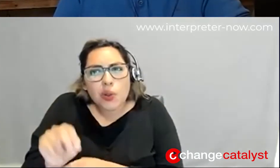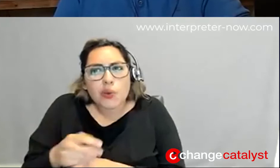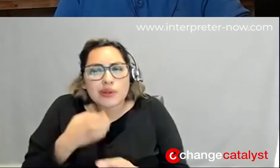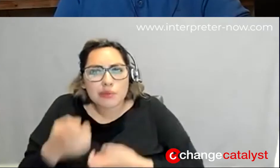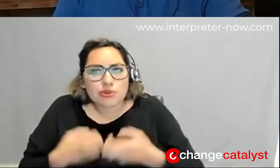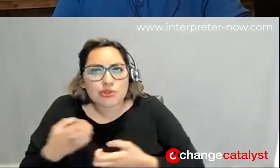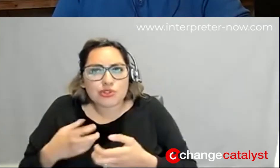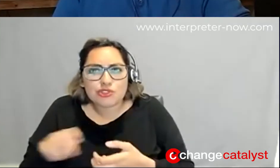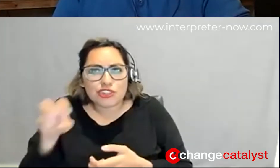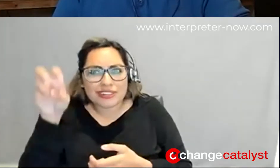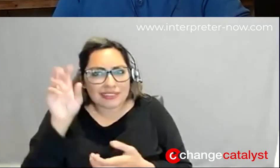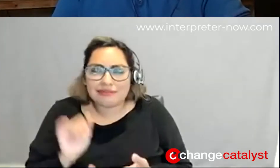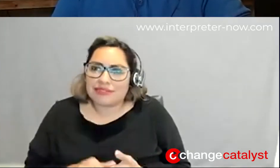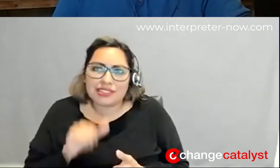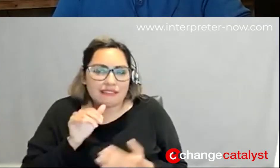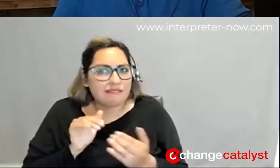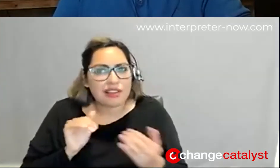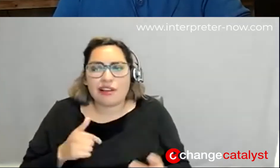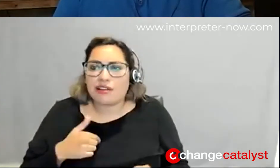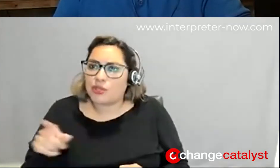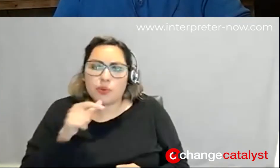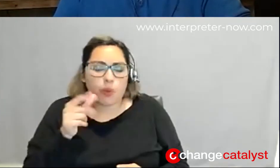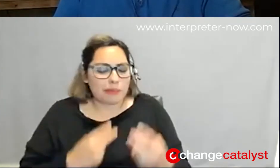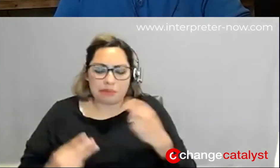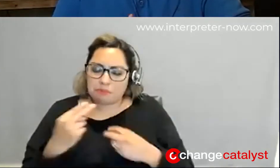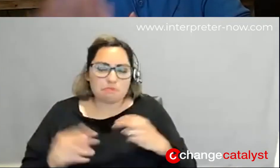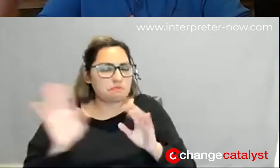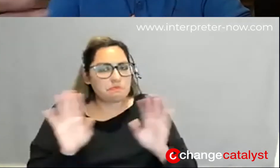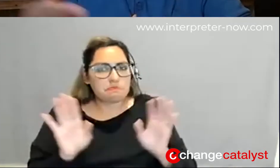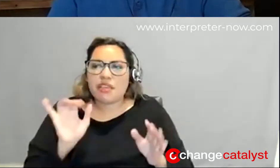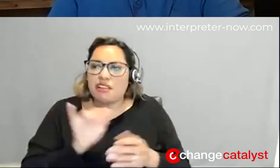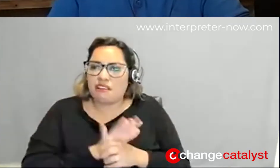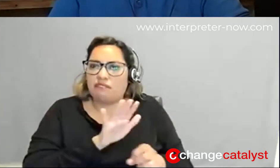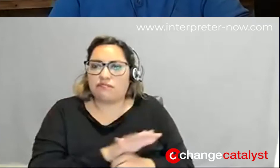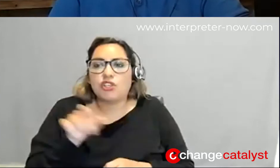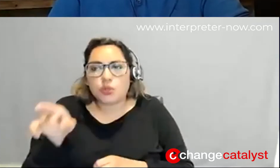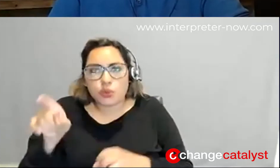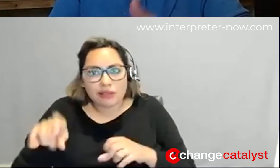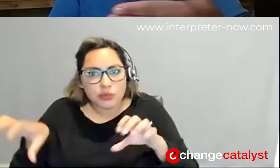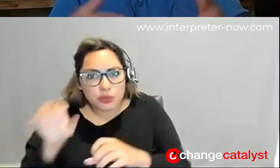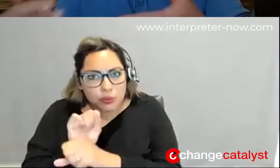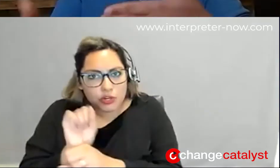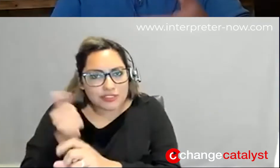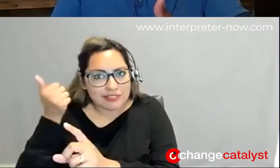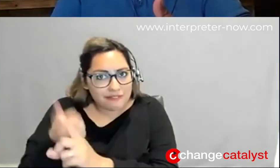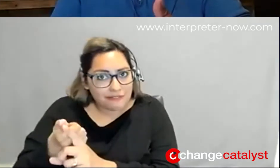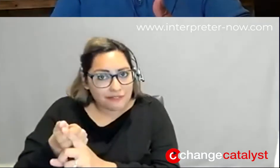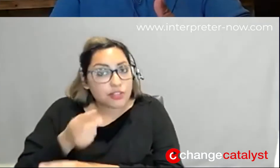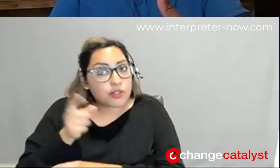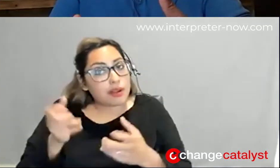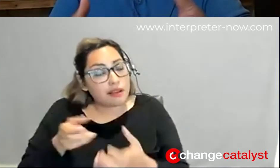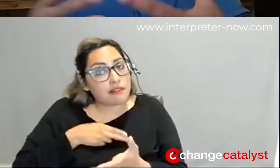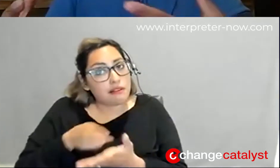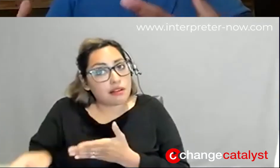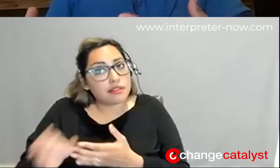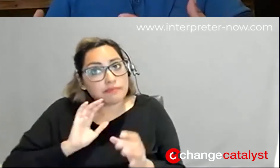not fair. And I won't be observed. I've been observed long enough. You need to start doing some work. So if you want to have an honest conversation